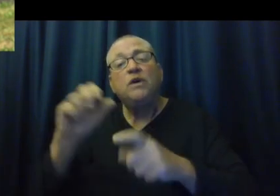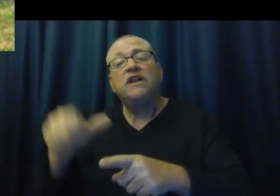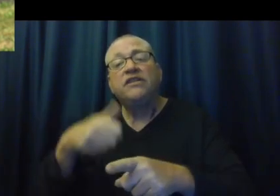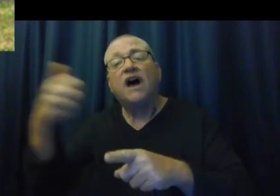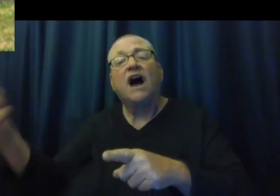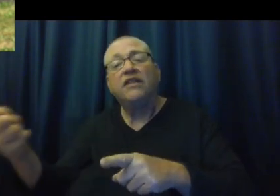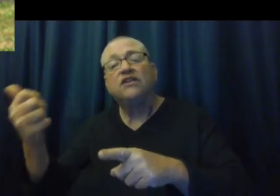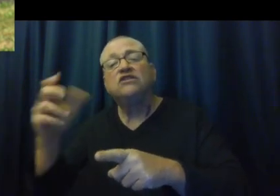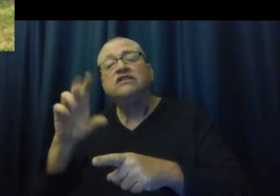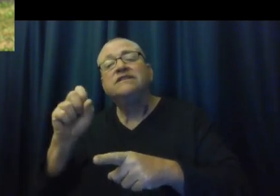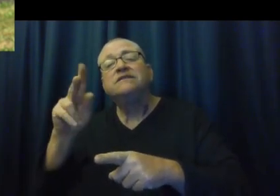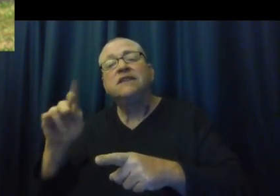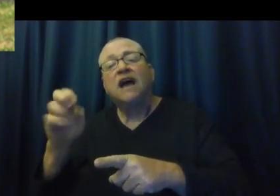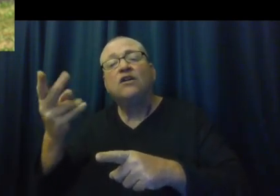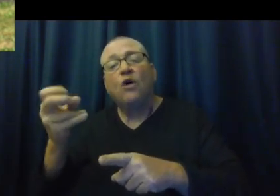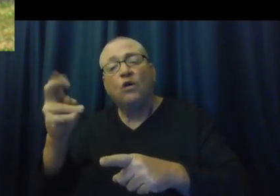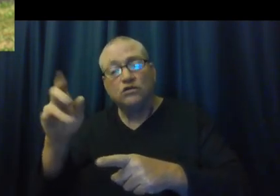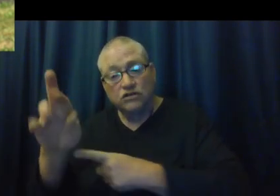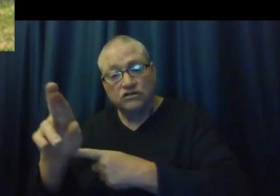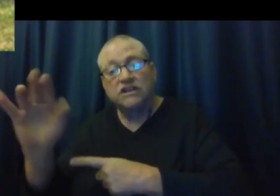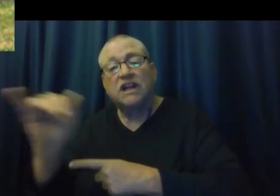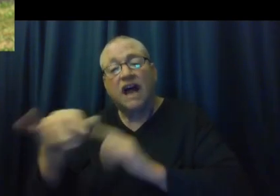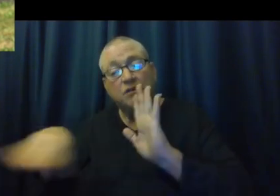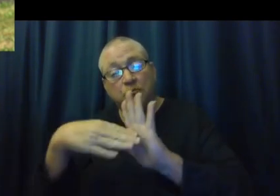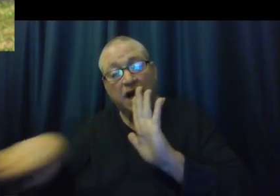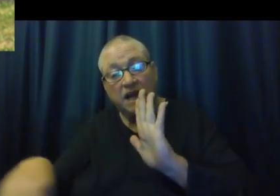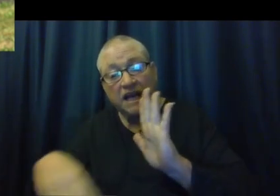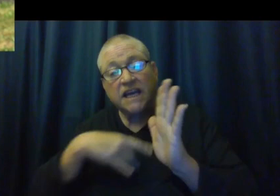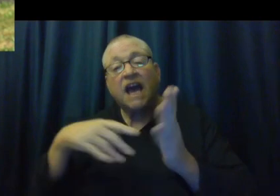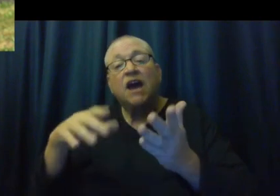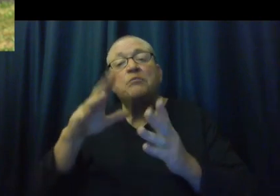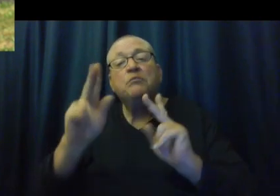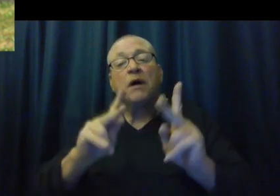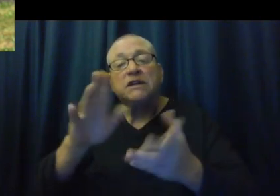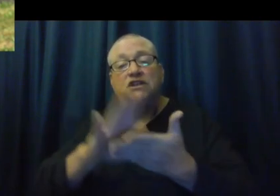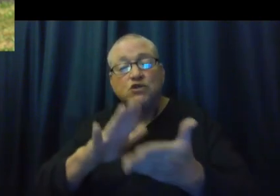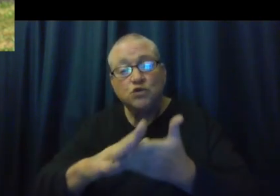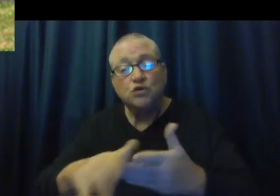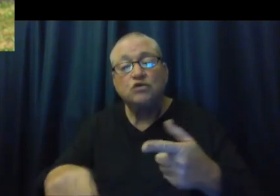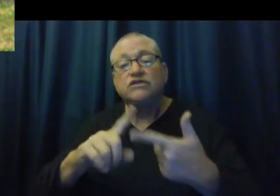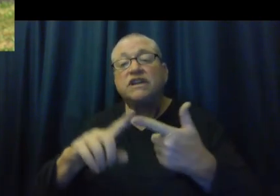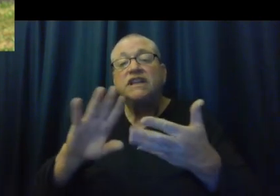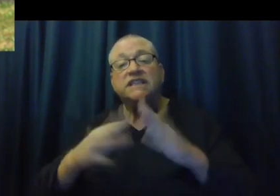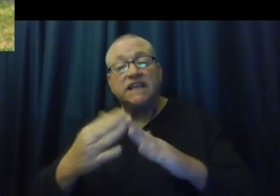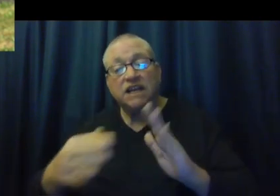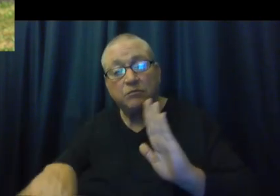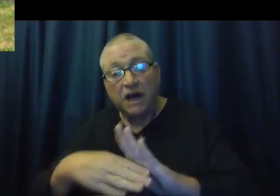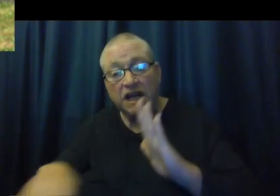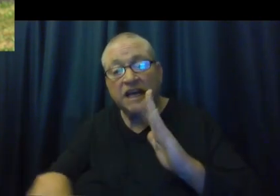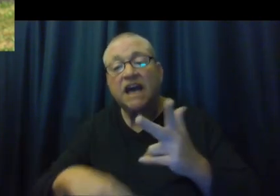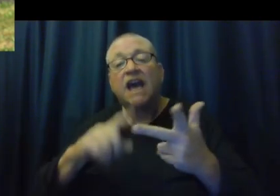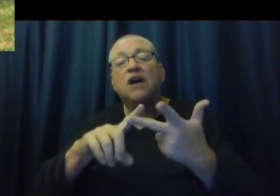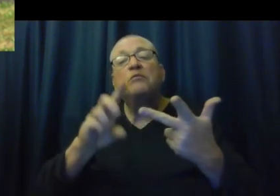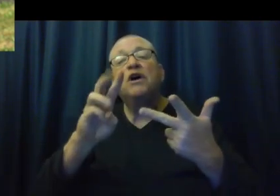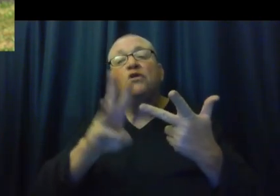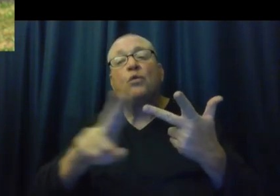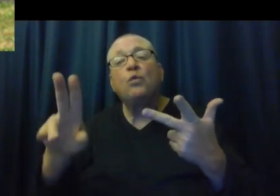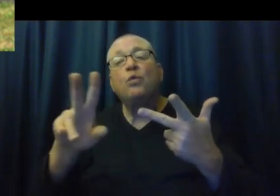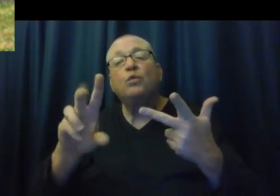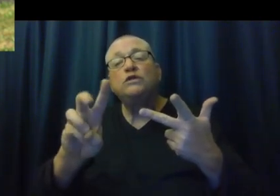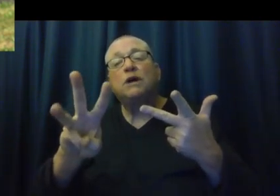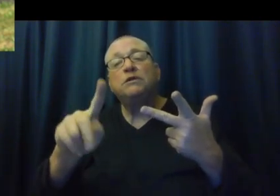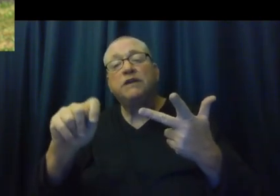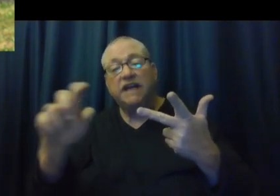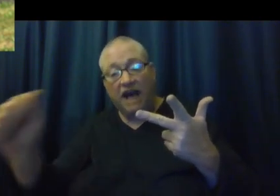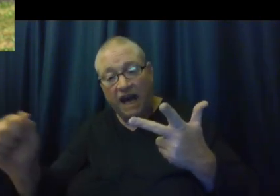other key stakeholders in the Western community, such as Bellingham Public Schools, the City of Bellingham, the Bellingham Public